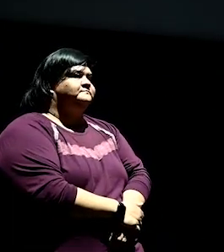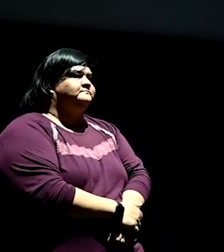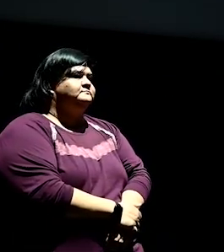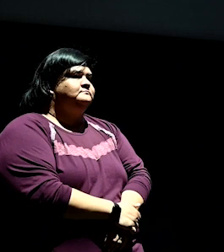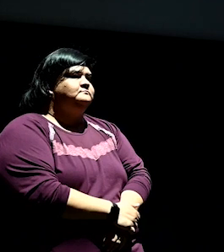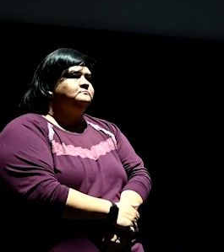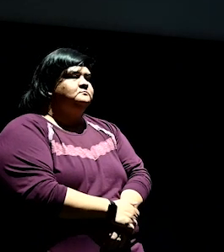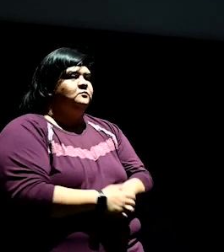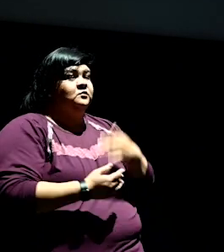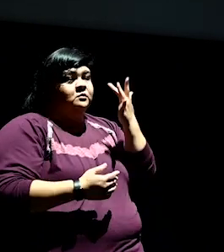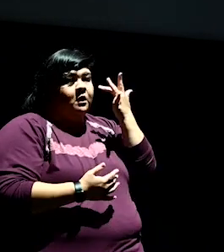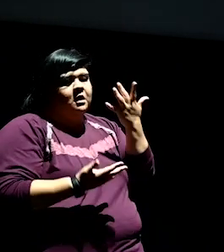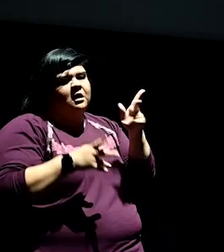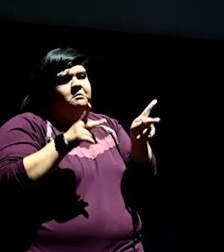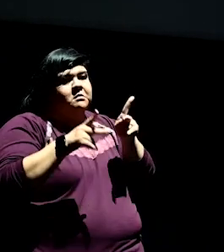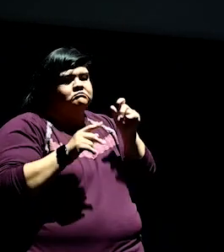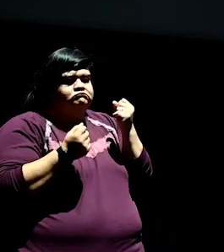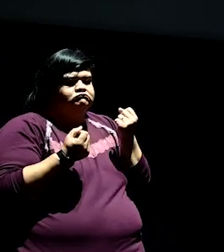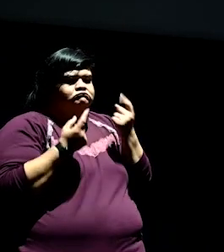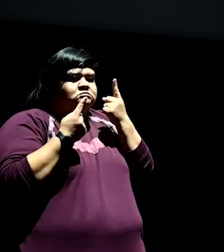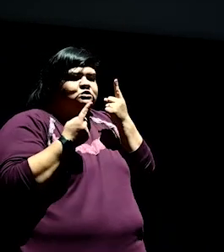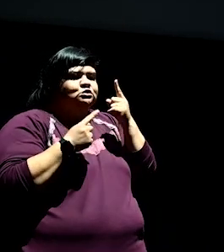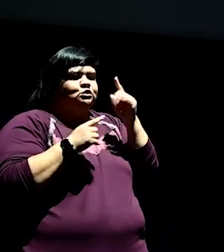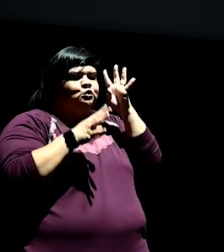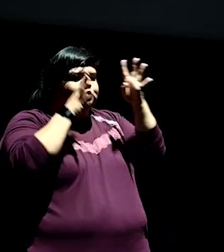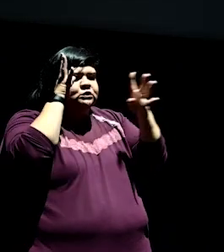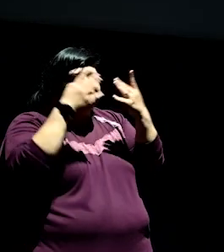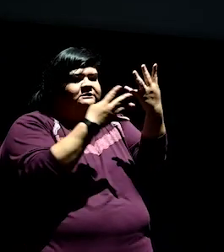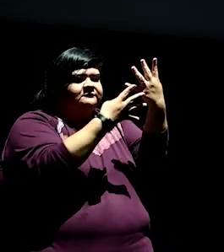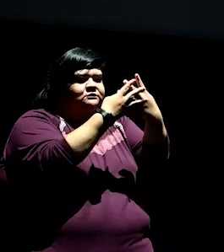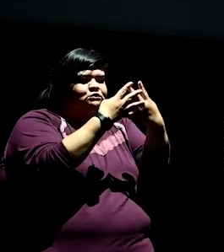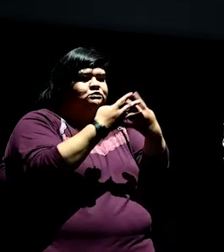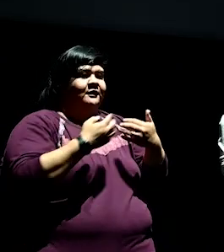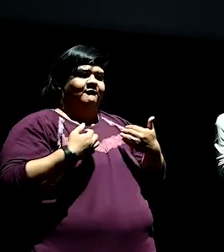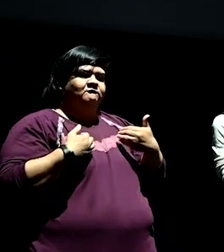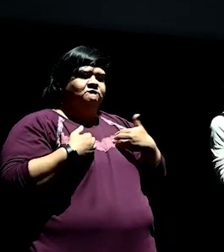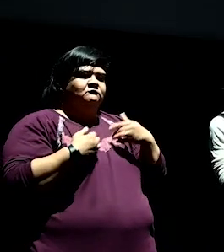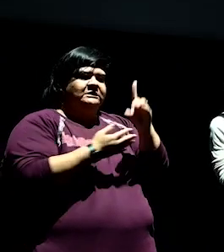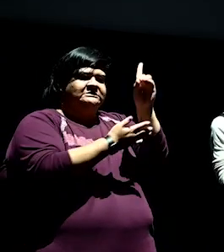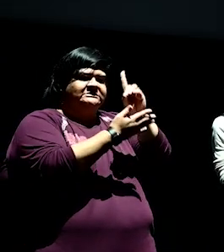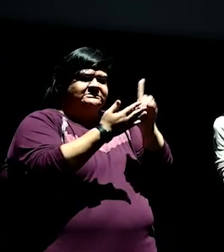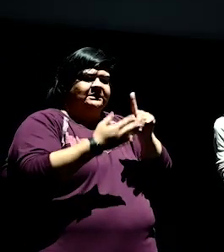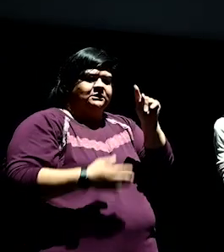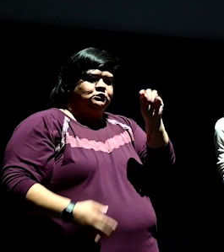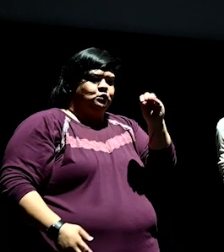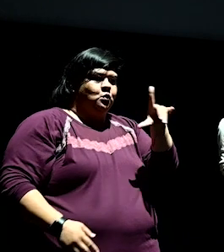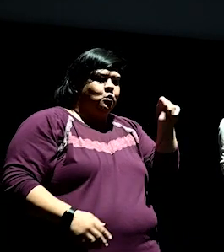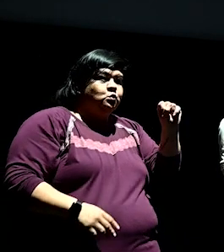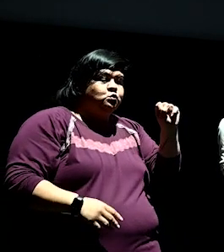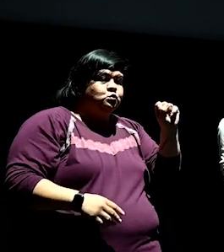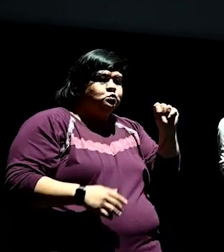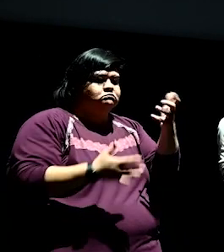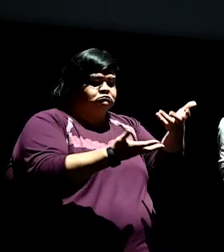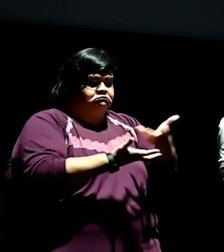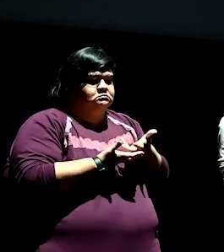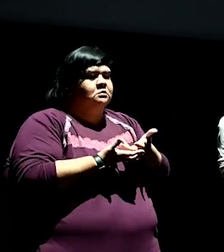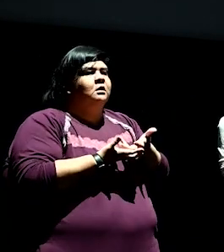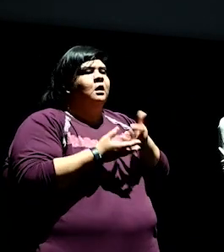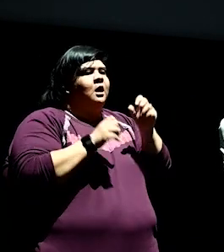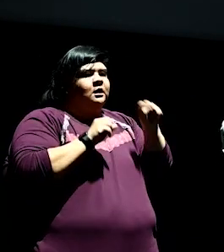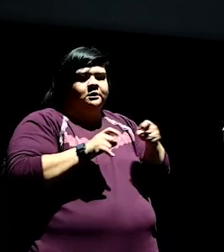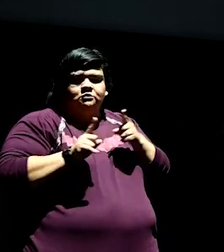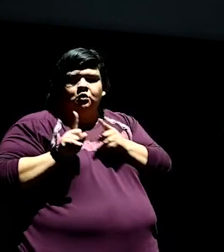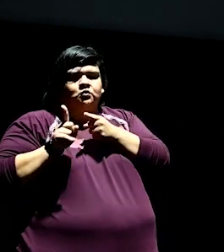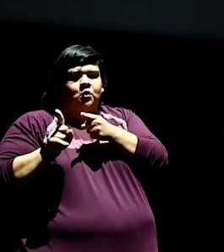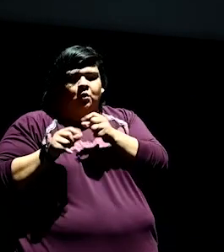understand the creative filters, they have the design tools, and so that they can go and expand your brand,